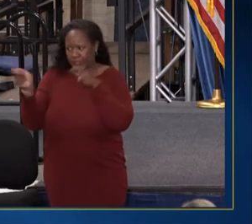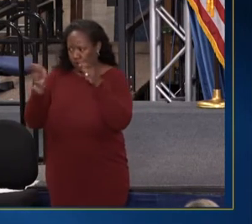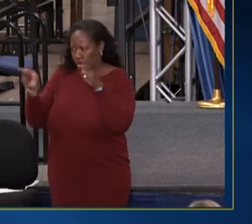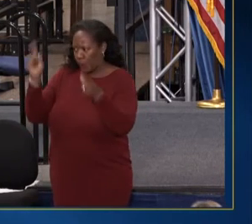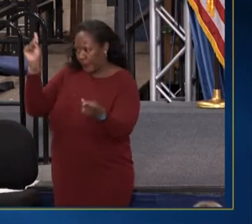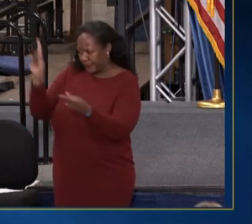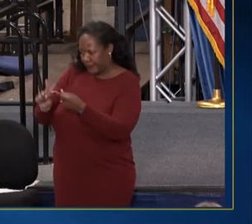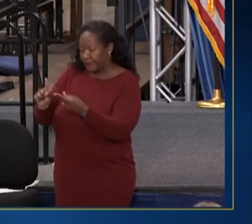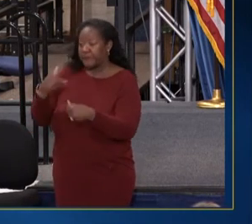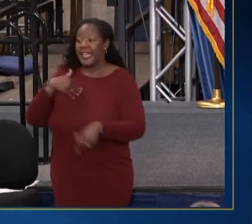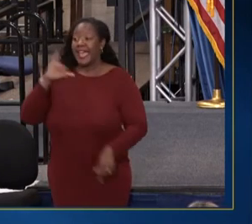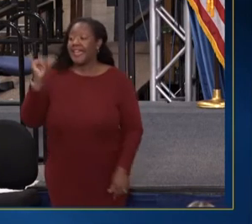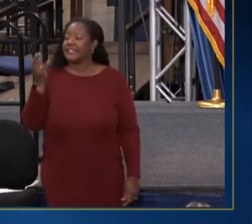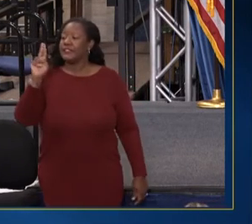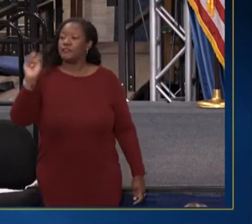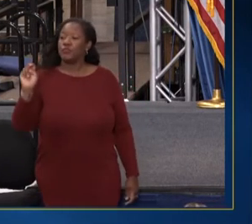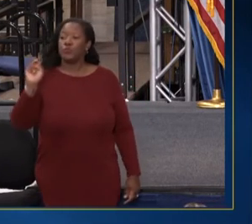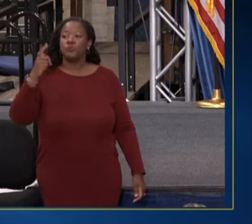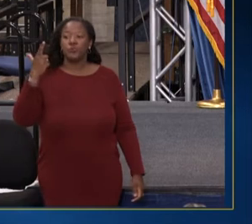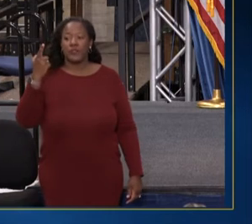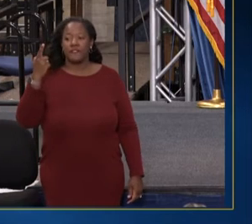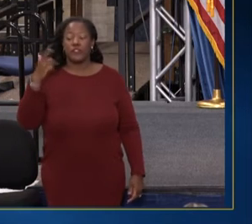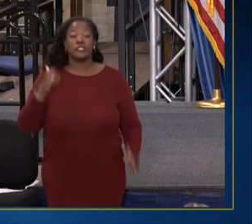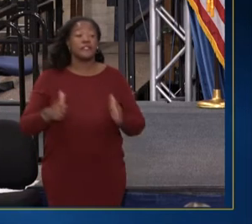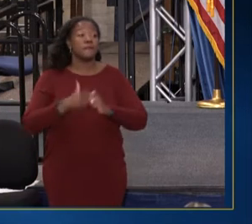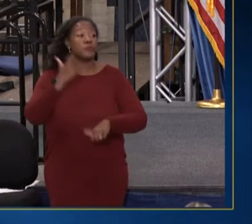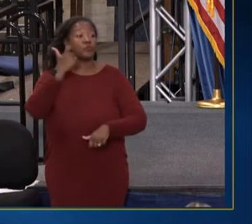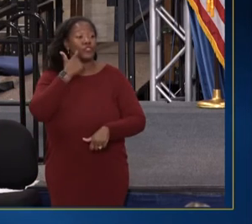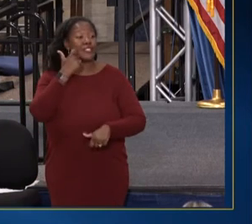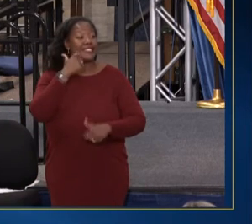June 21st, the most recent data show that there have been